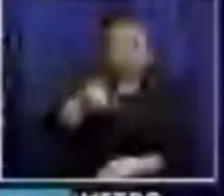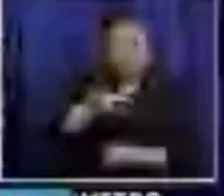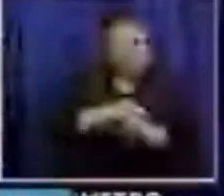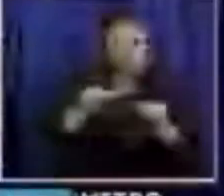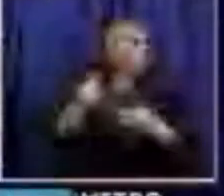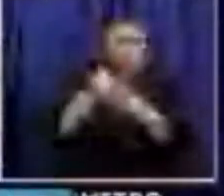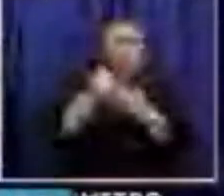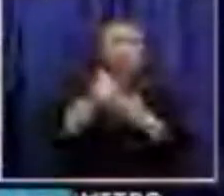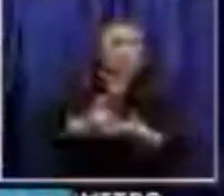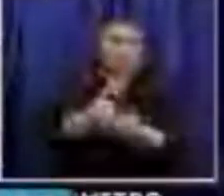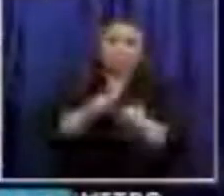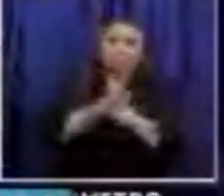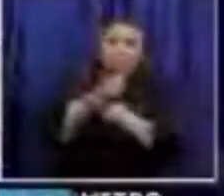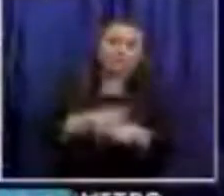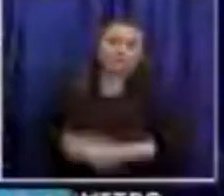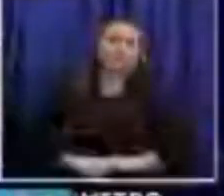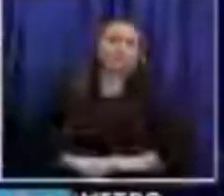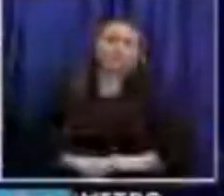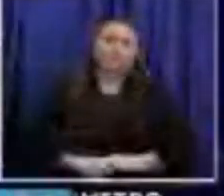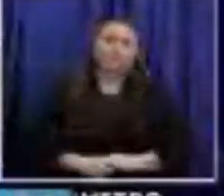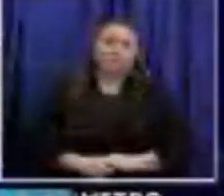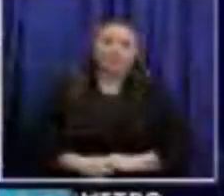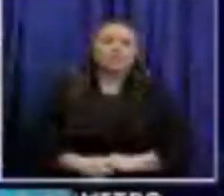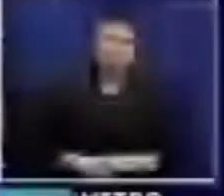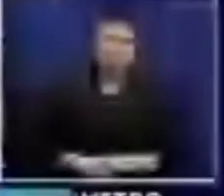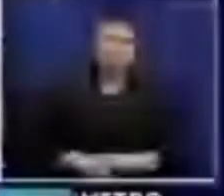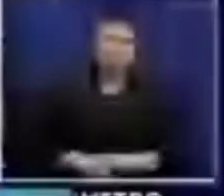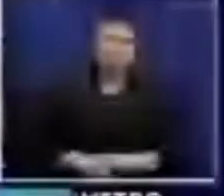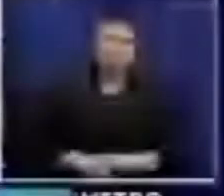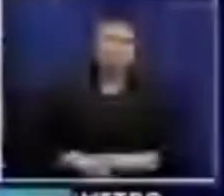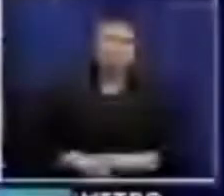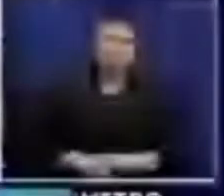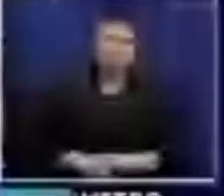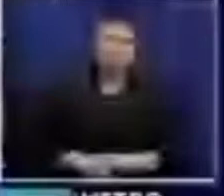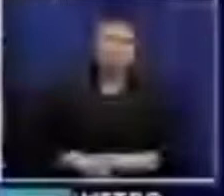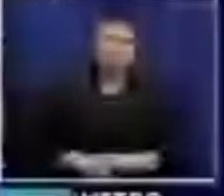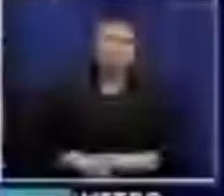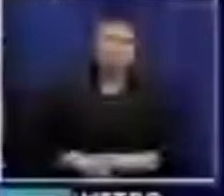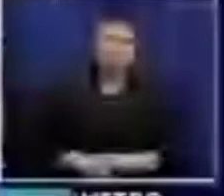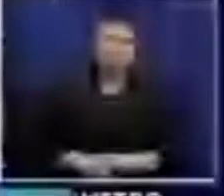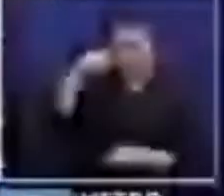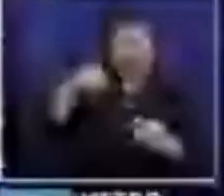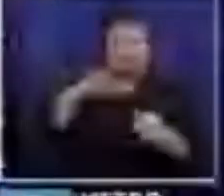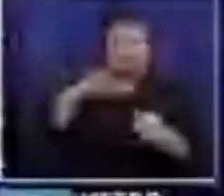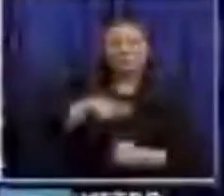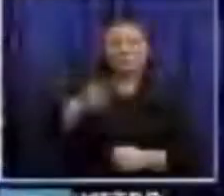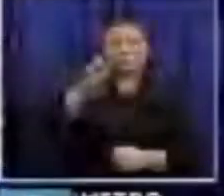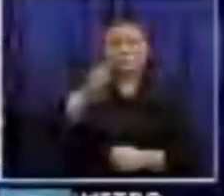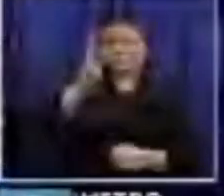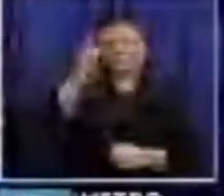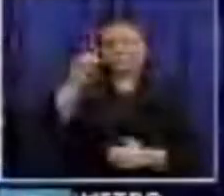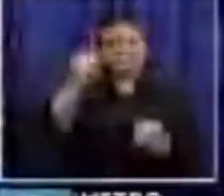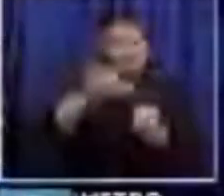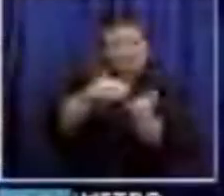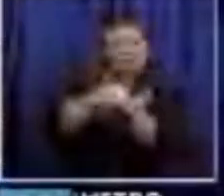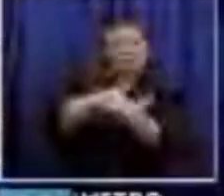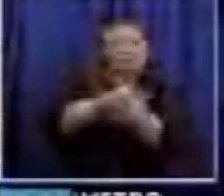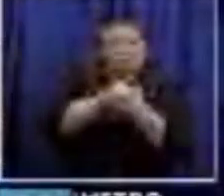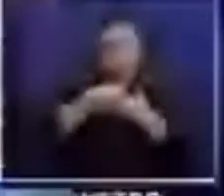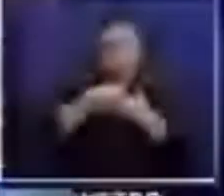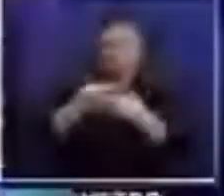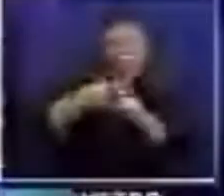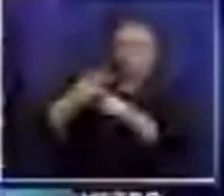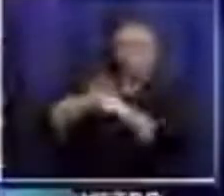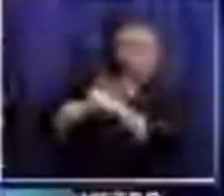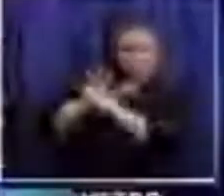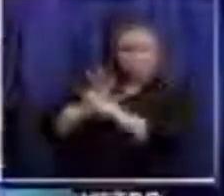the Metro government itself has received about $260 million from COVID relief from the CARES Act. So that's a lot